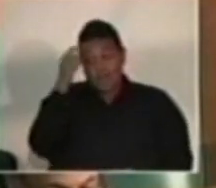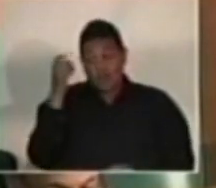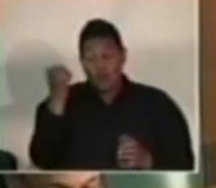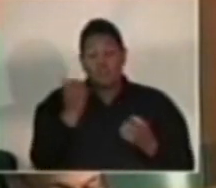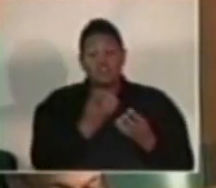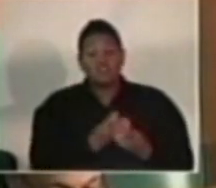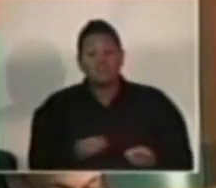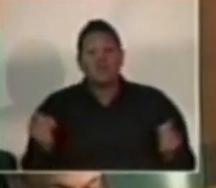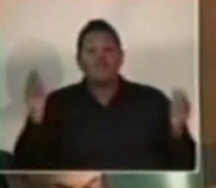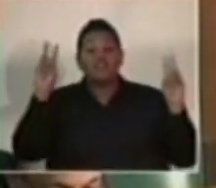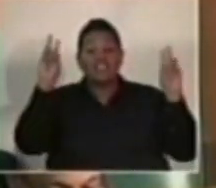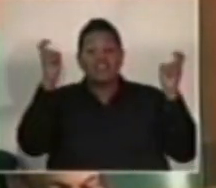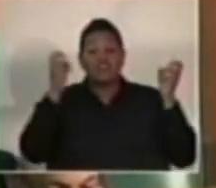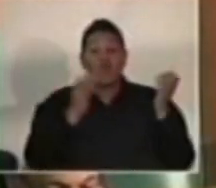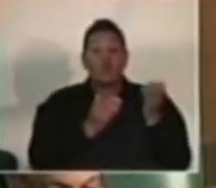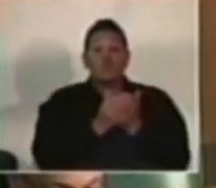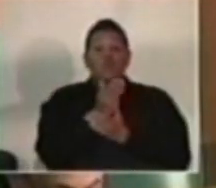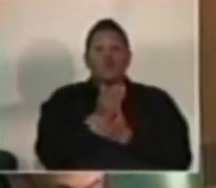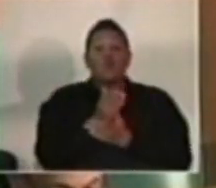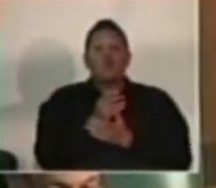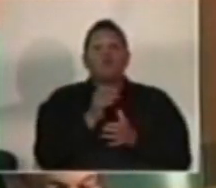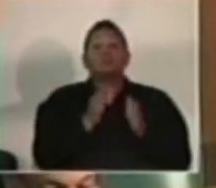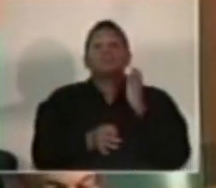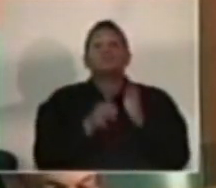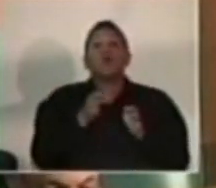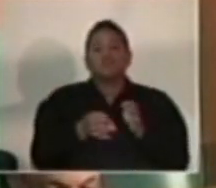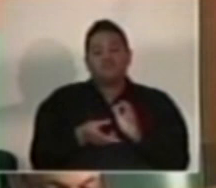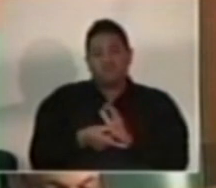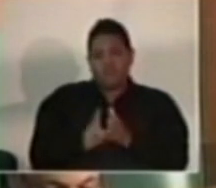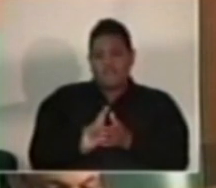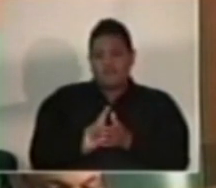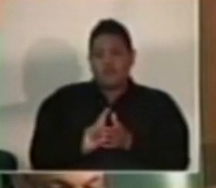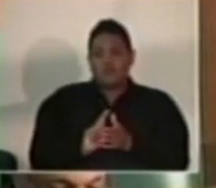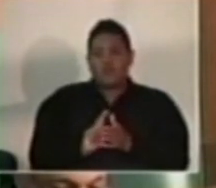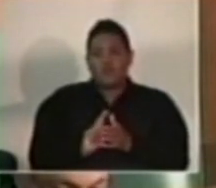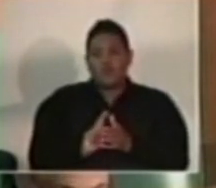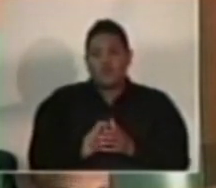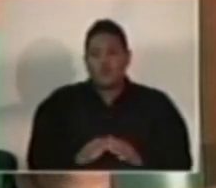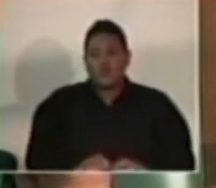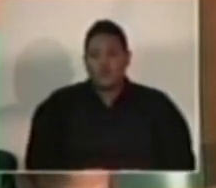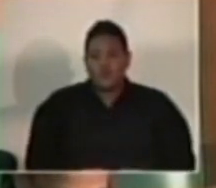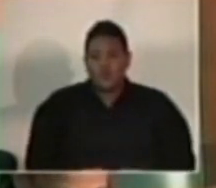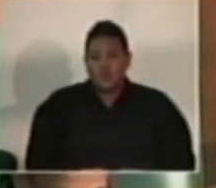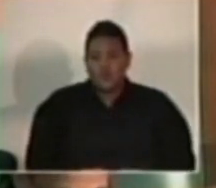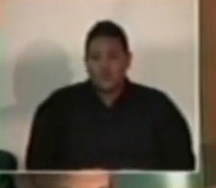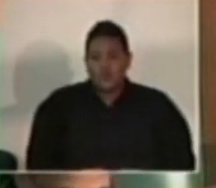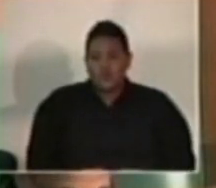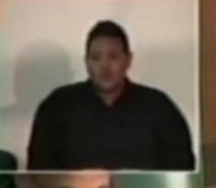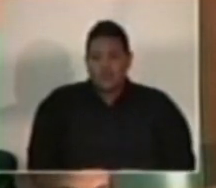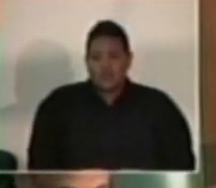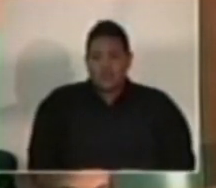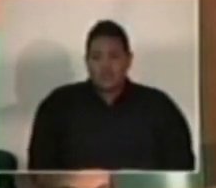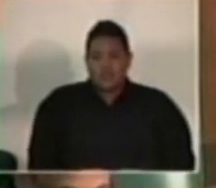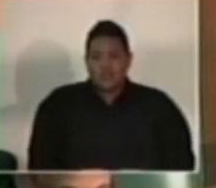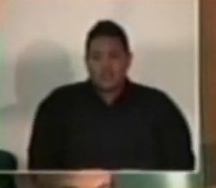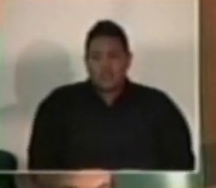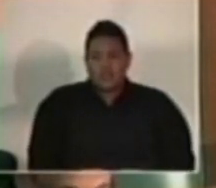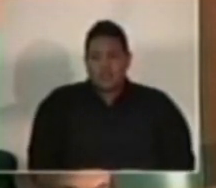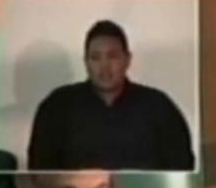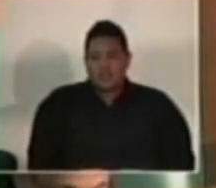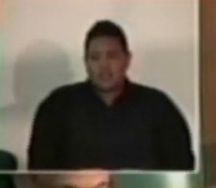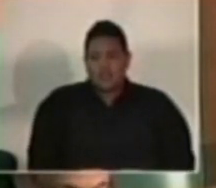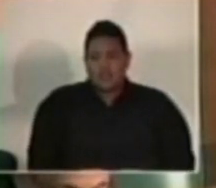resolve the matter through a judicial review. This year, legal advice. We wonder.